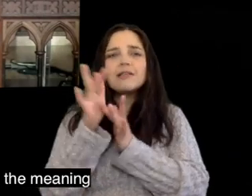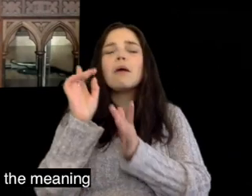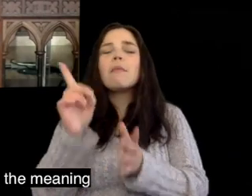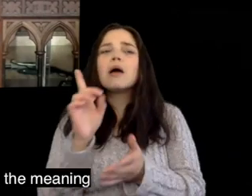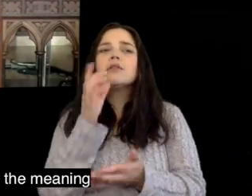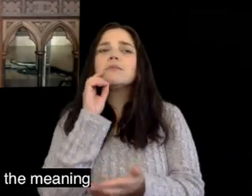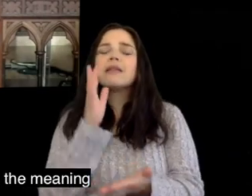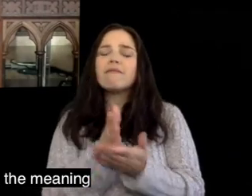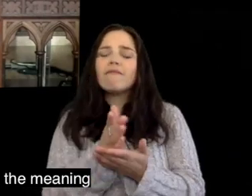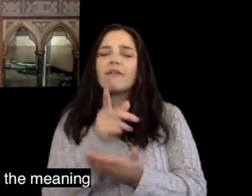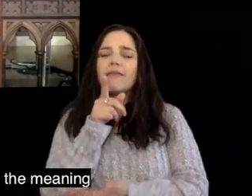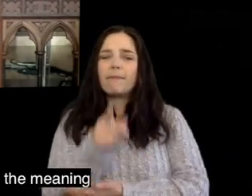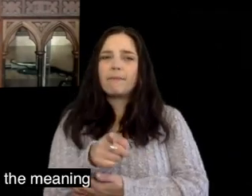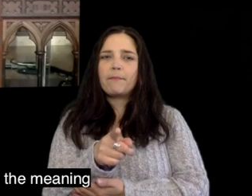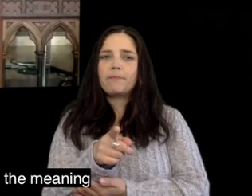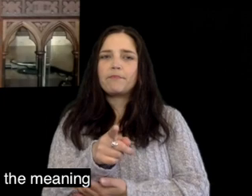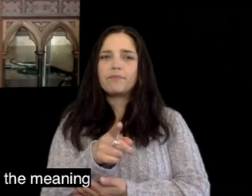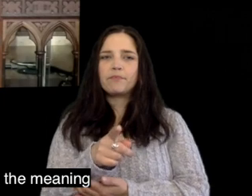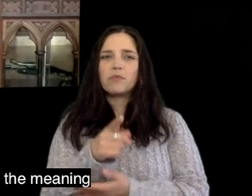to believe in him